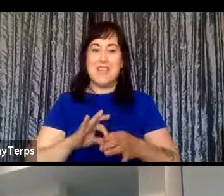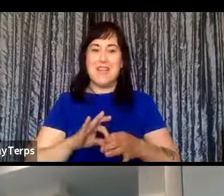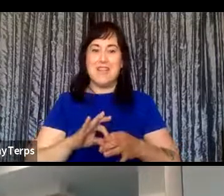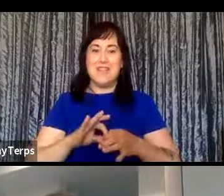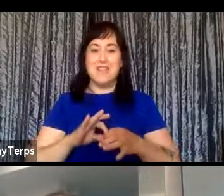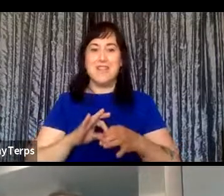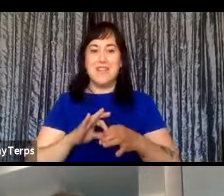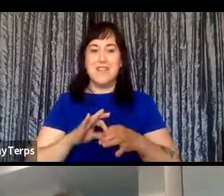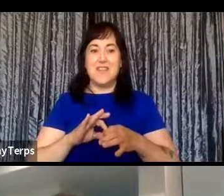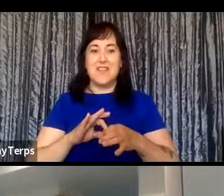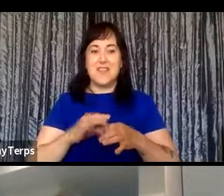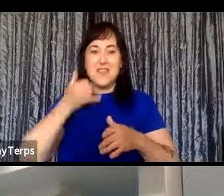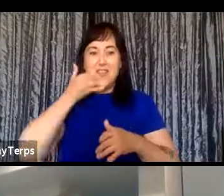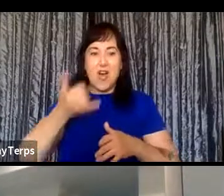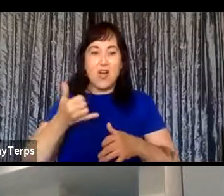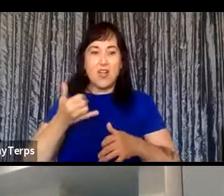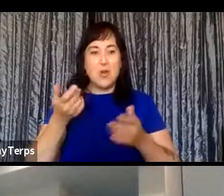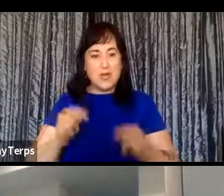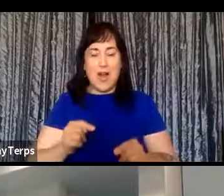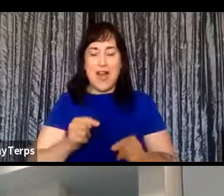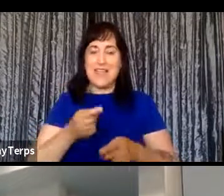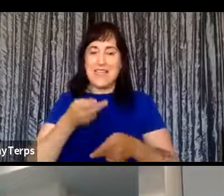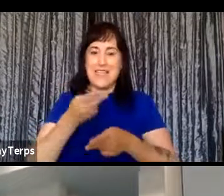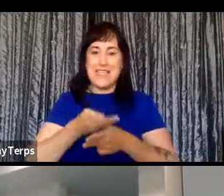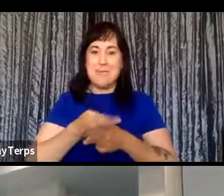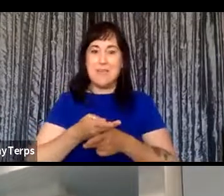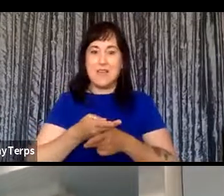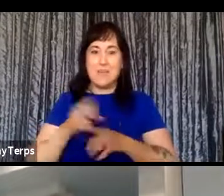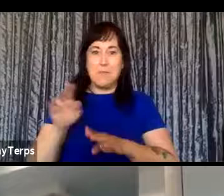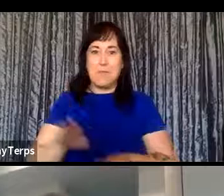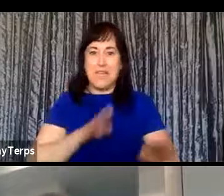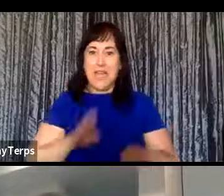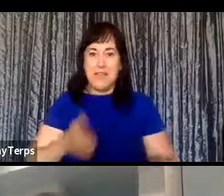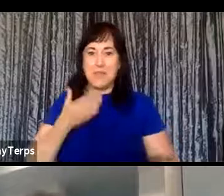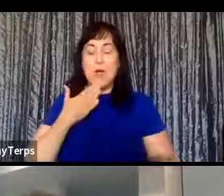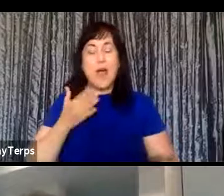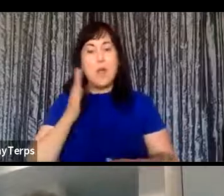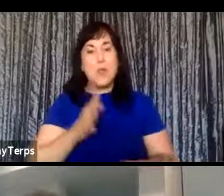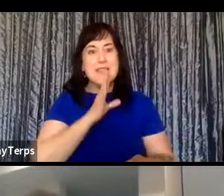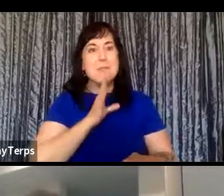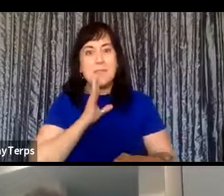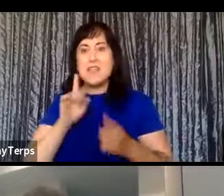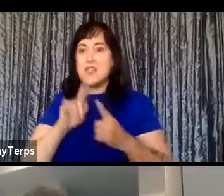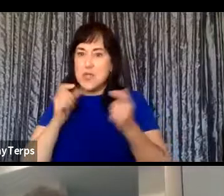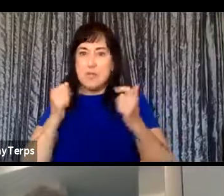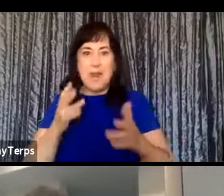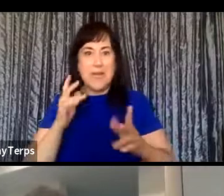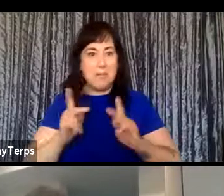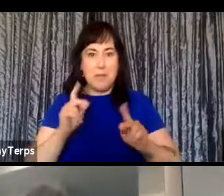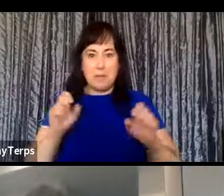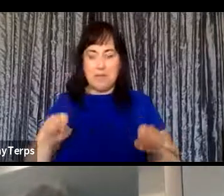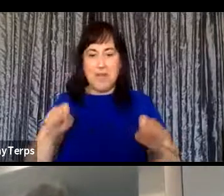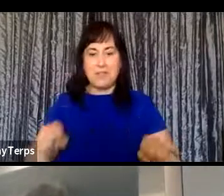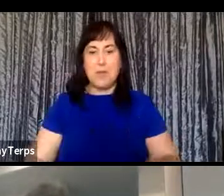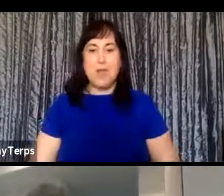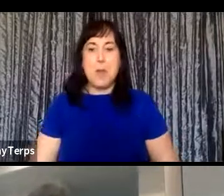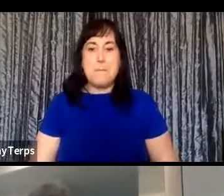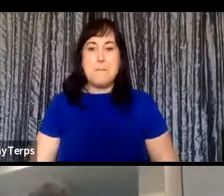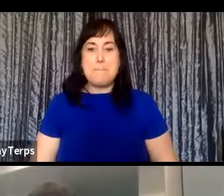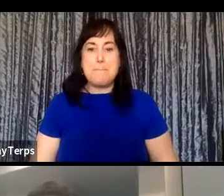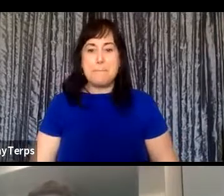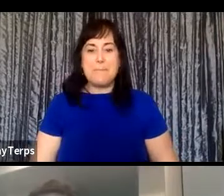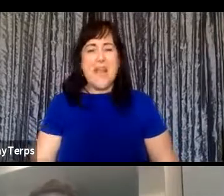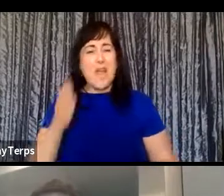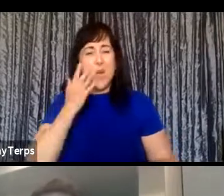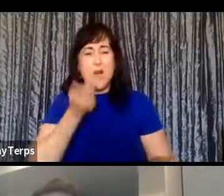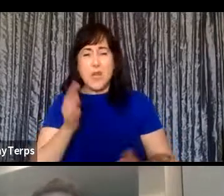try and keep it as good as we can. Everybody, I'm going to speak to as many people as I can. I know there's at least another couple of people I haven't spoken to yet. If you